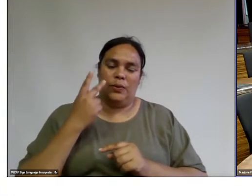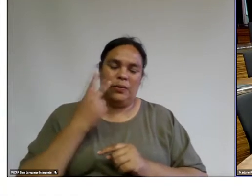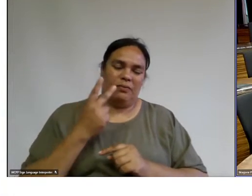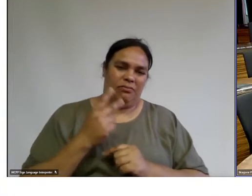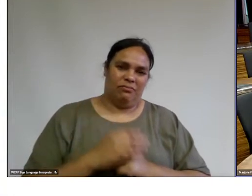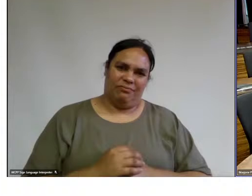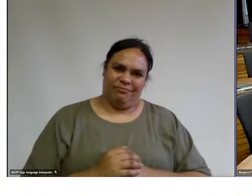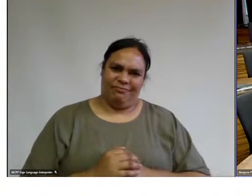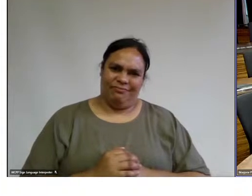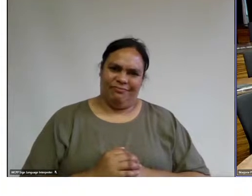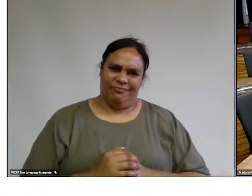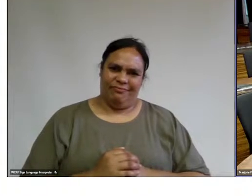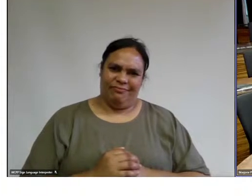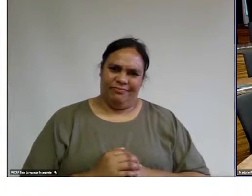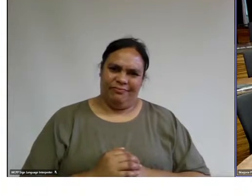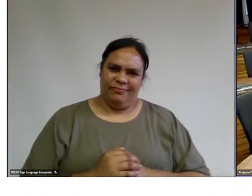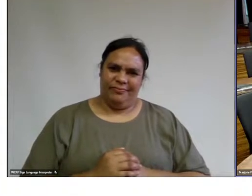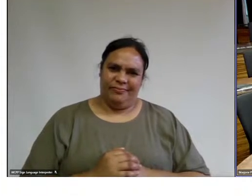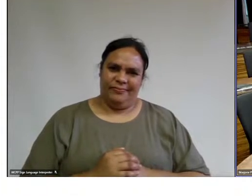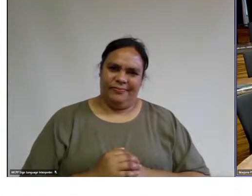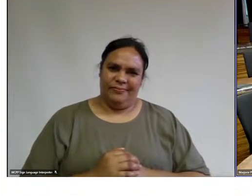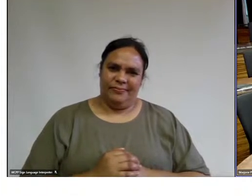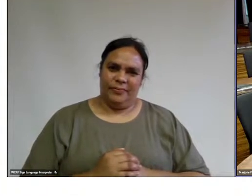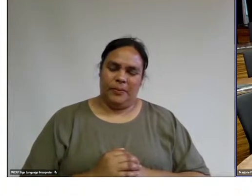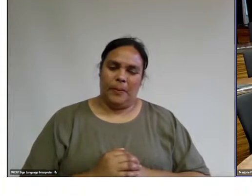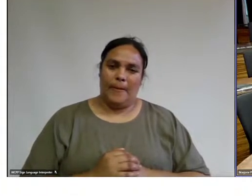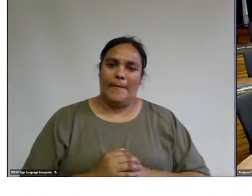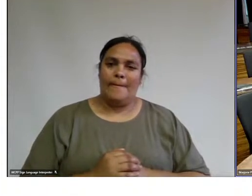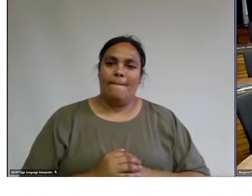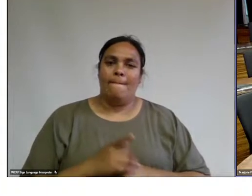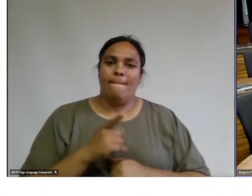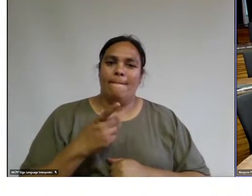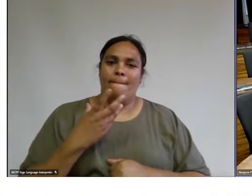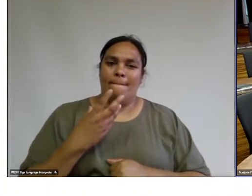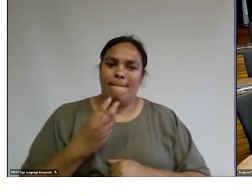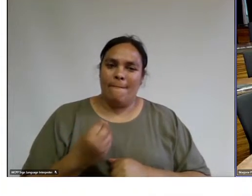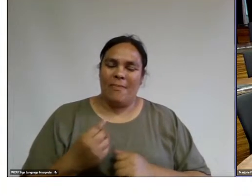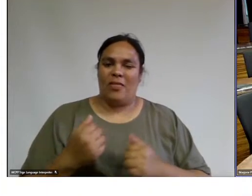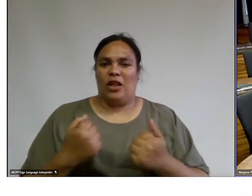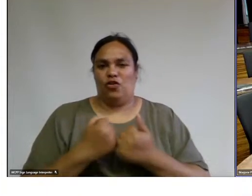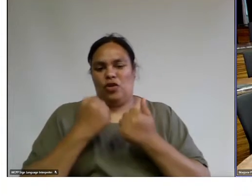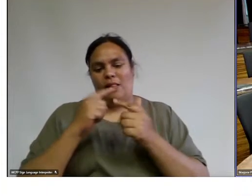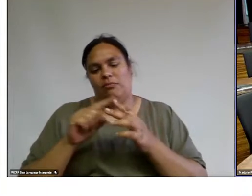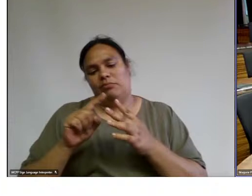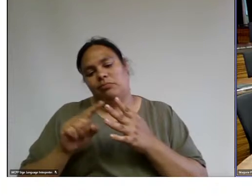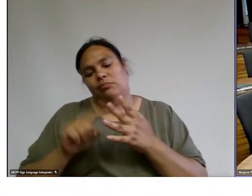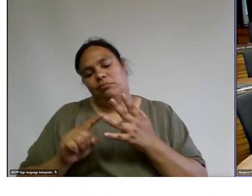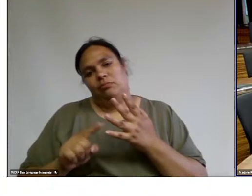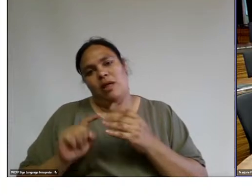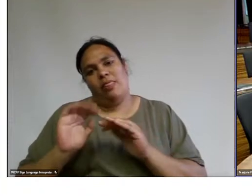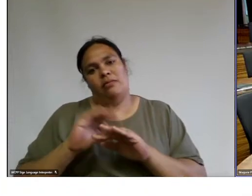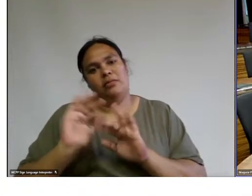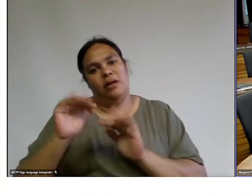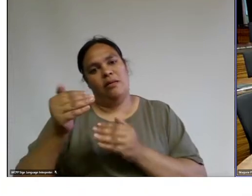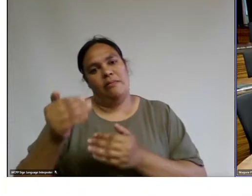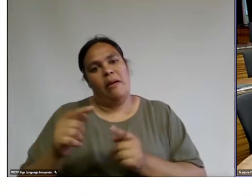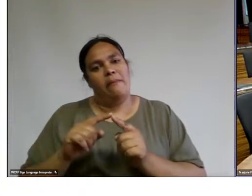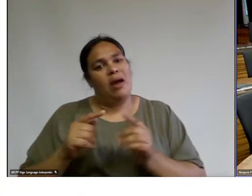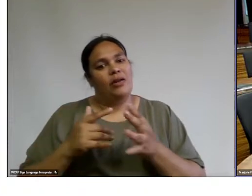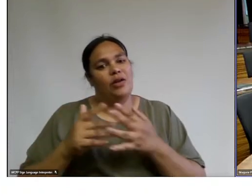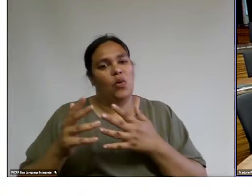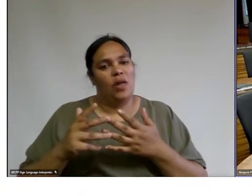to us that in provincial government there are IT challenges during that particular period.